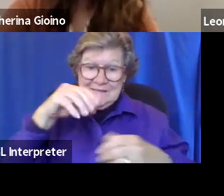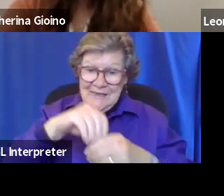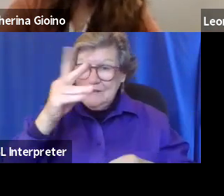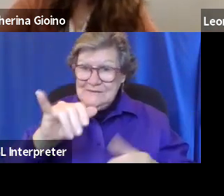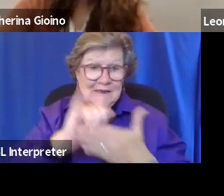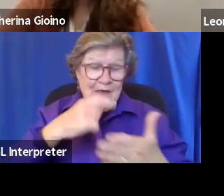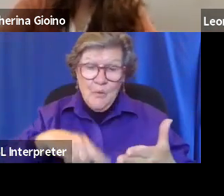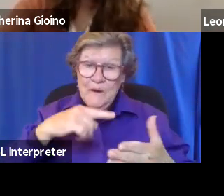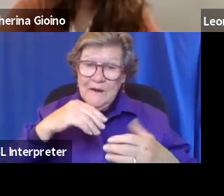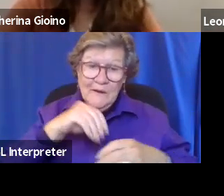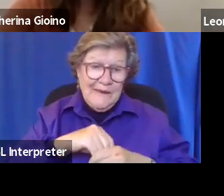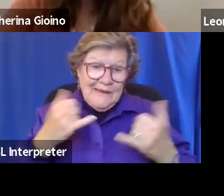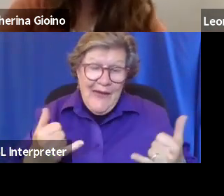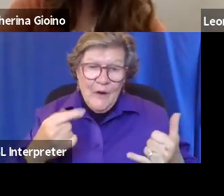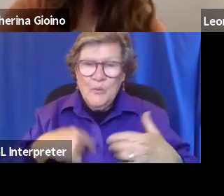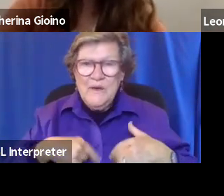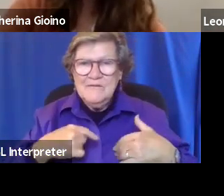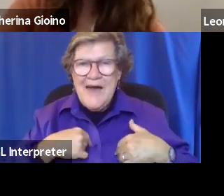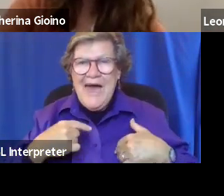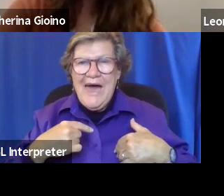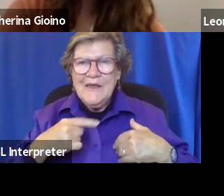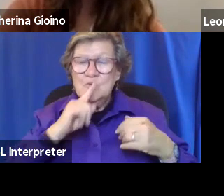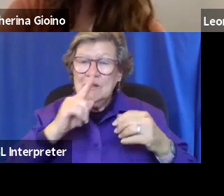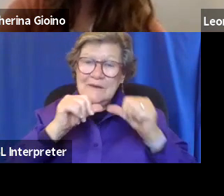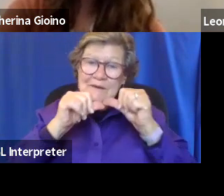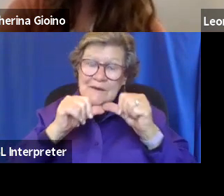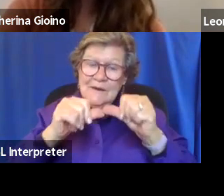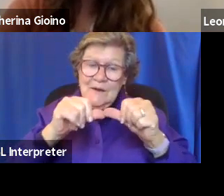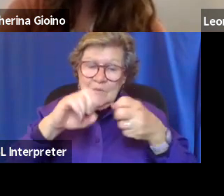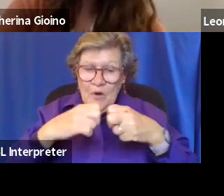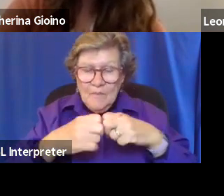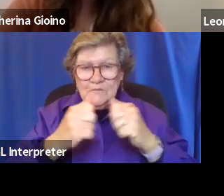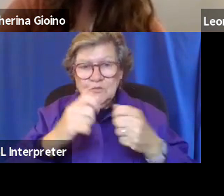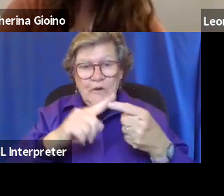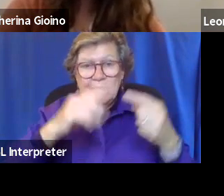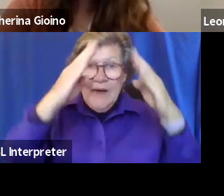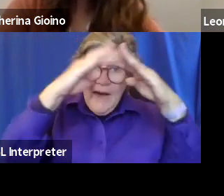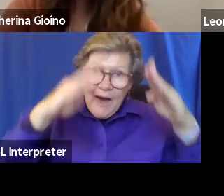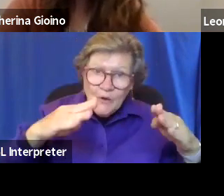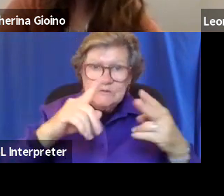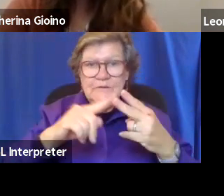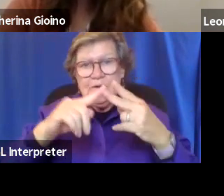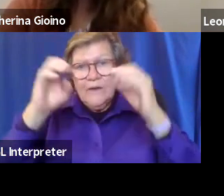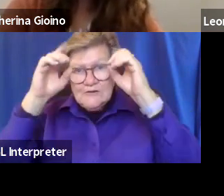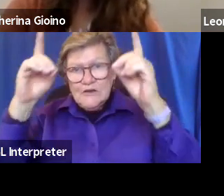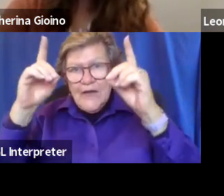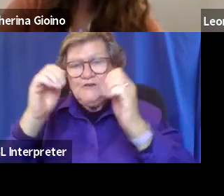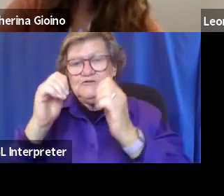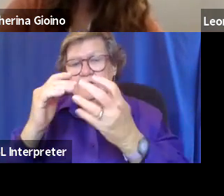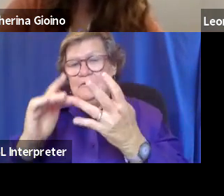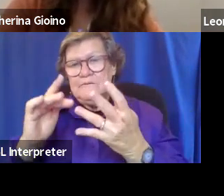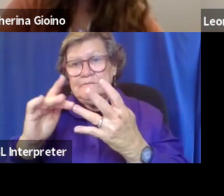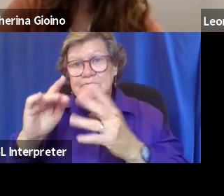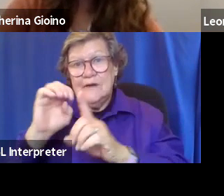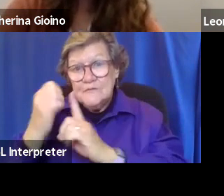have had staggering, consistent, persistent problems with housing and education and the environment. So I'm